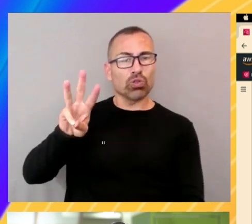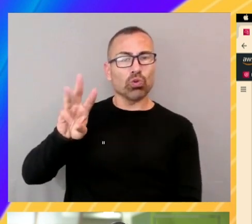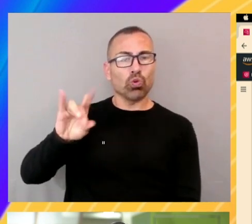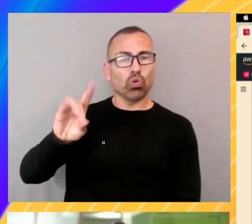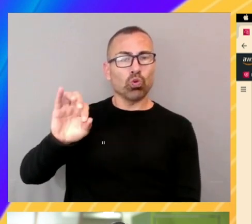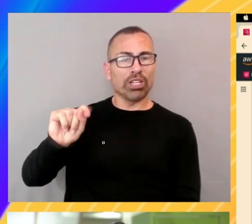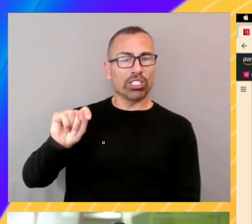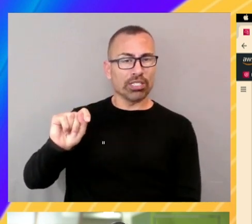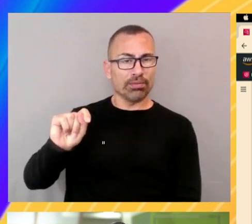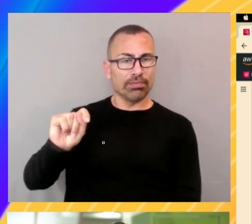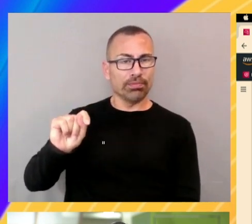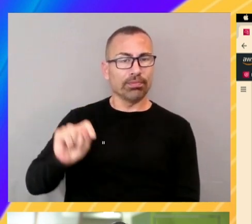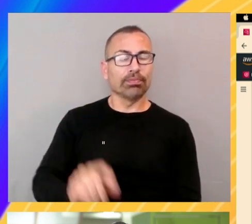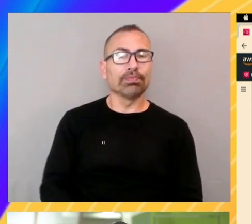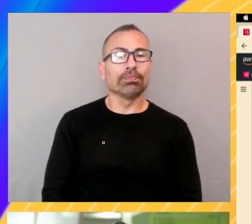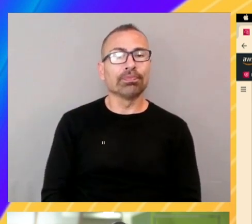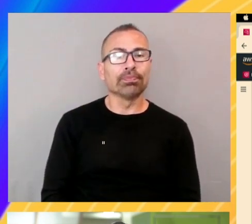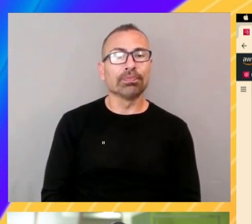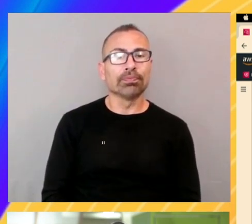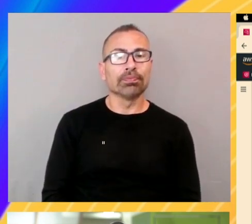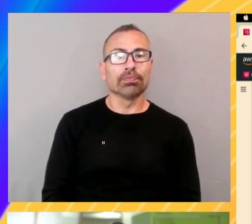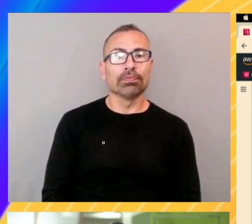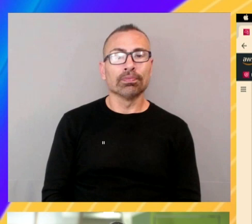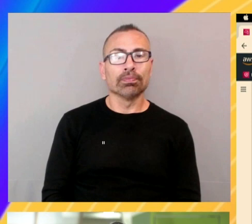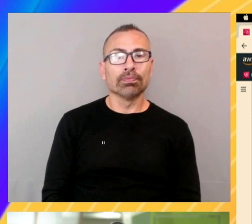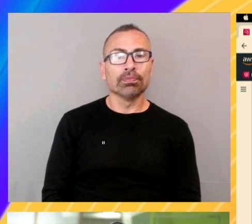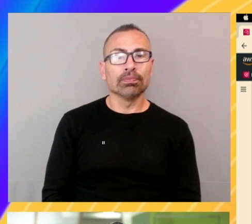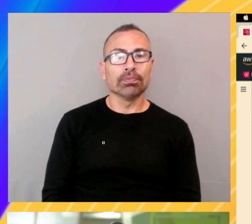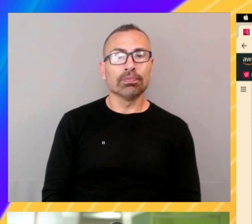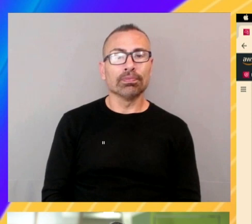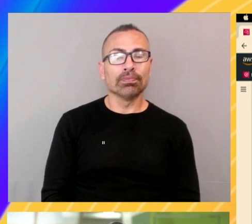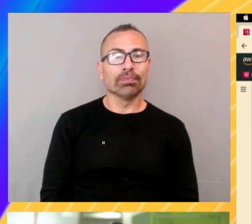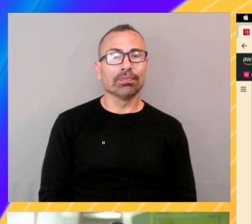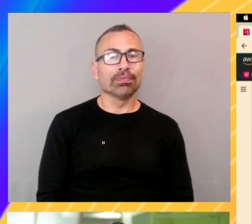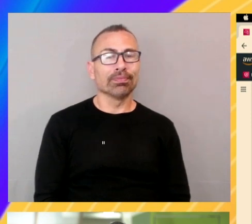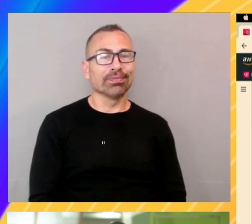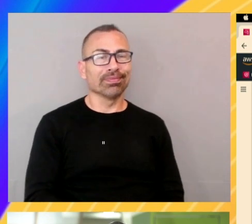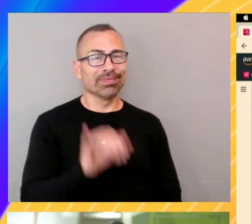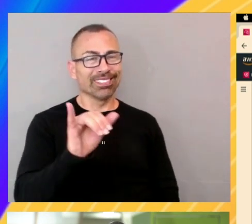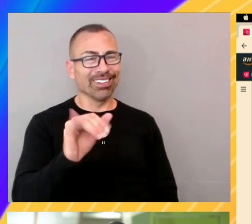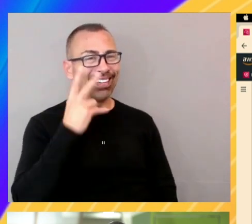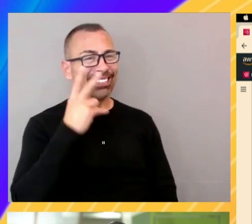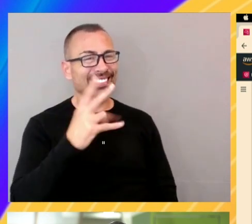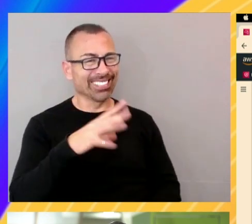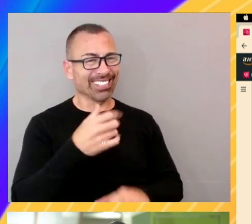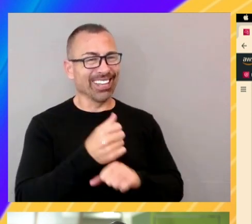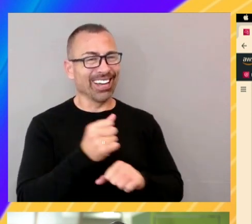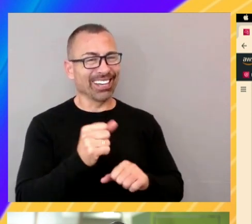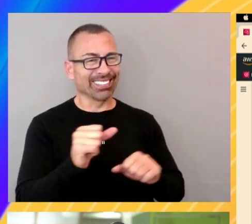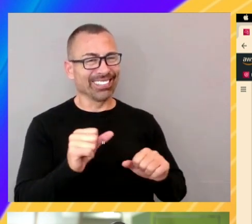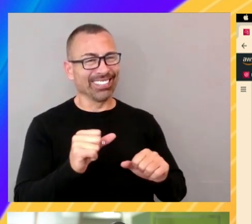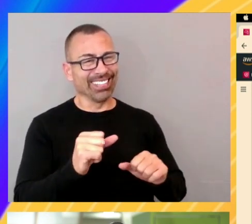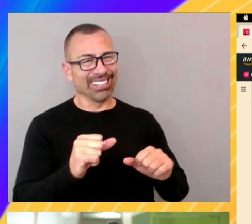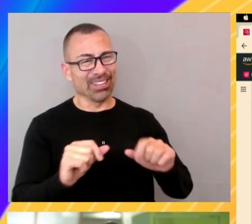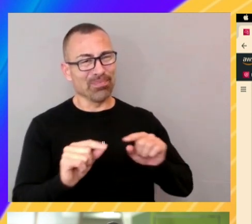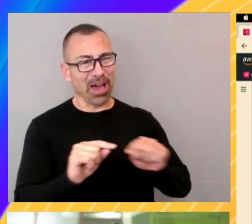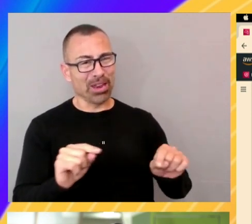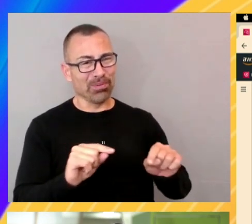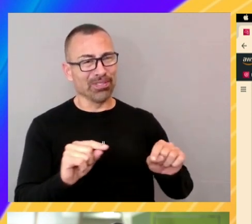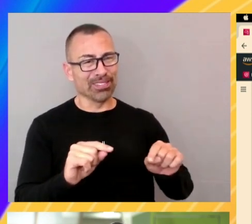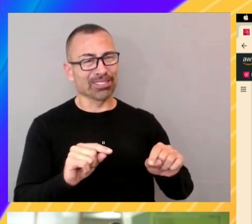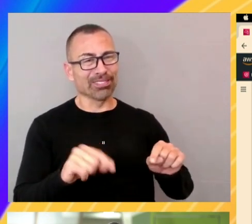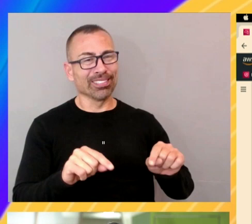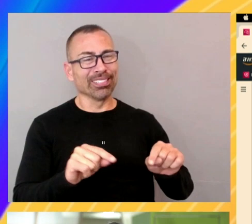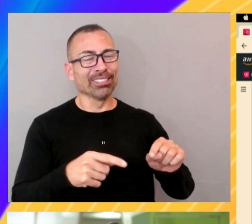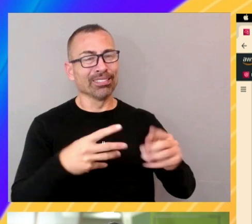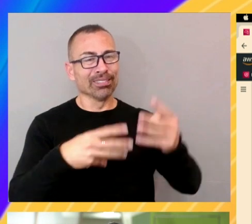My bad. Yeah. Oh, it got locked down there in the bottom of the screen. Yeah. There we go. Yeah. So what I'm doing